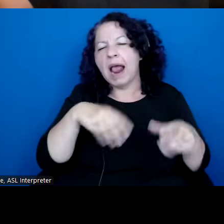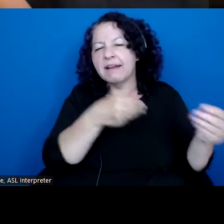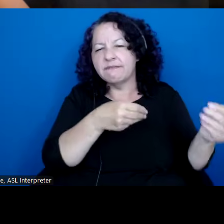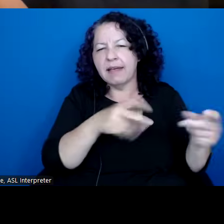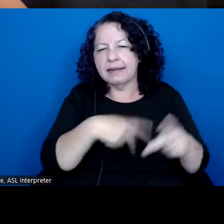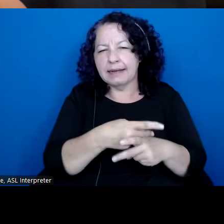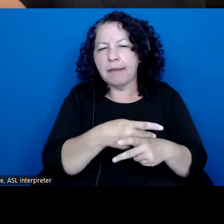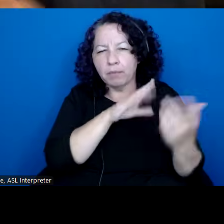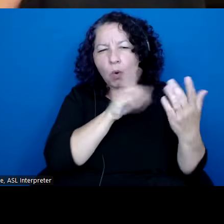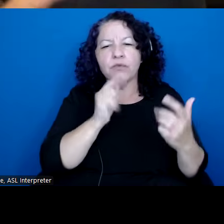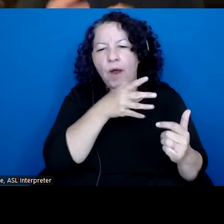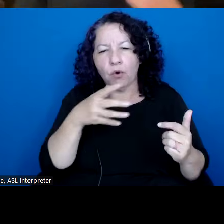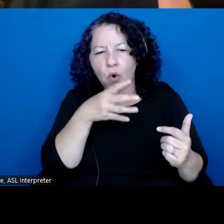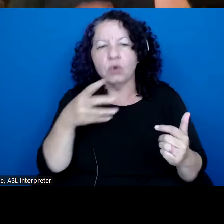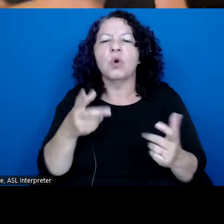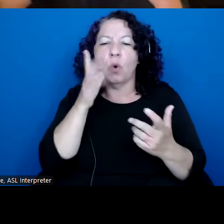both of these.